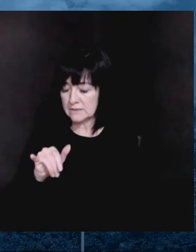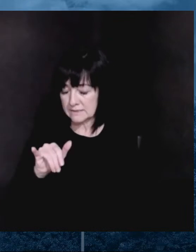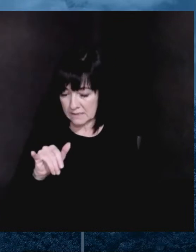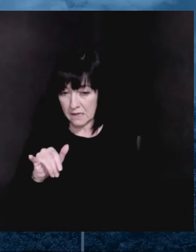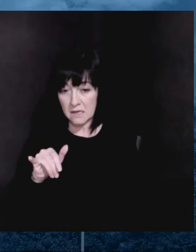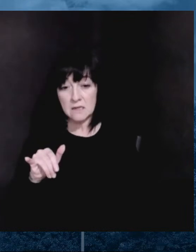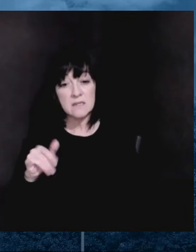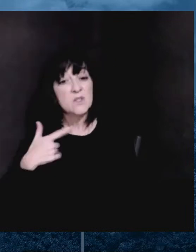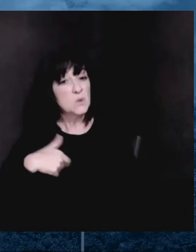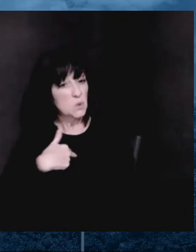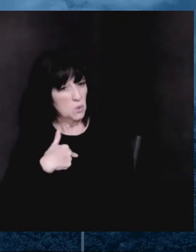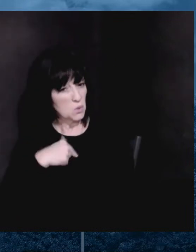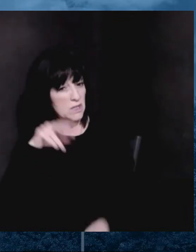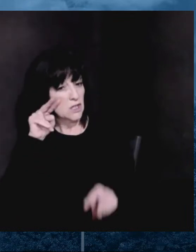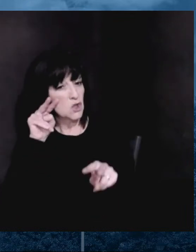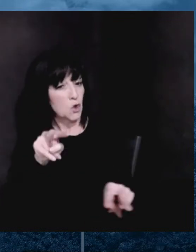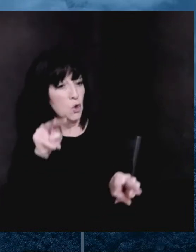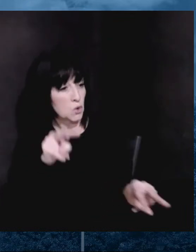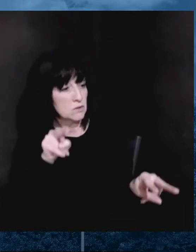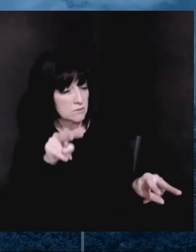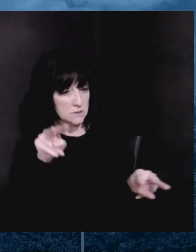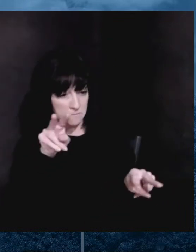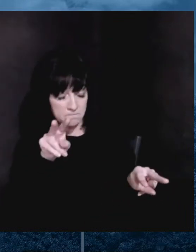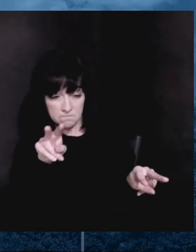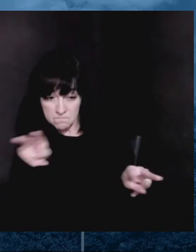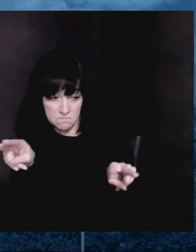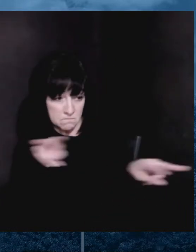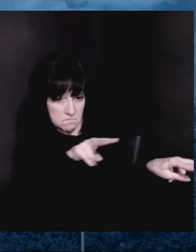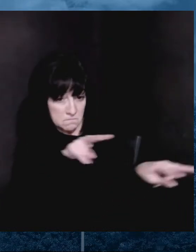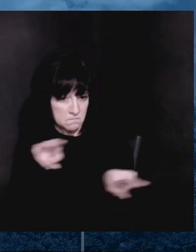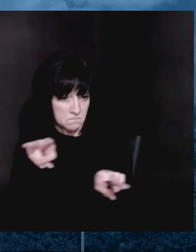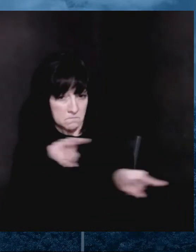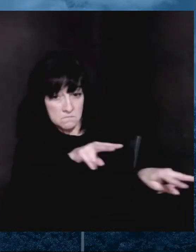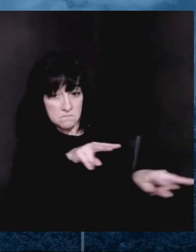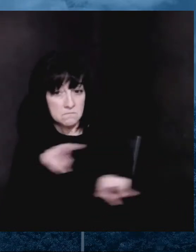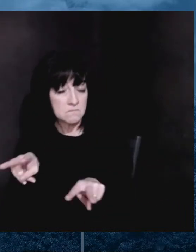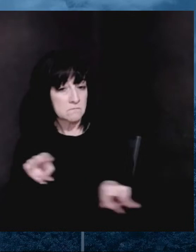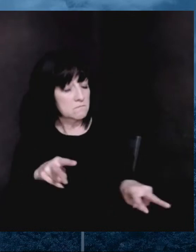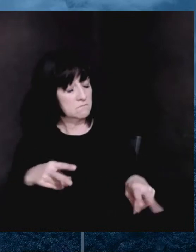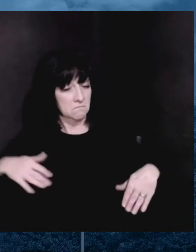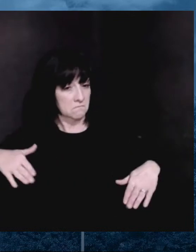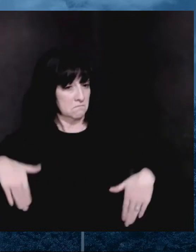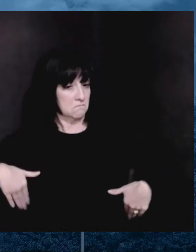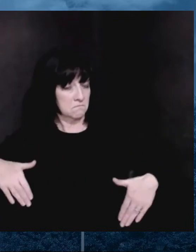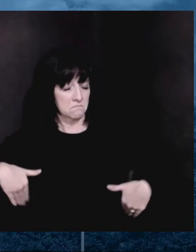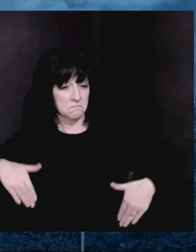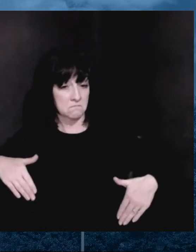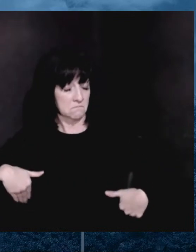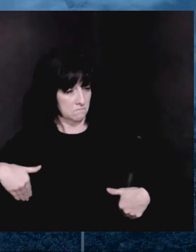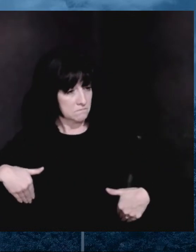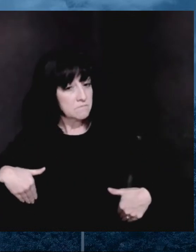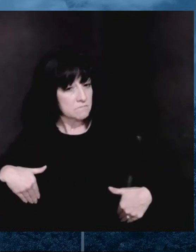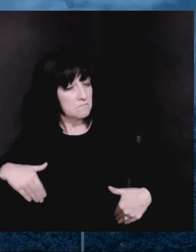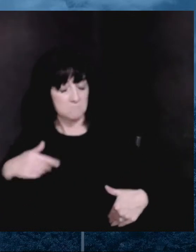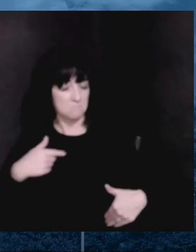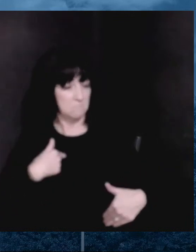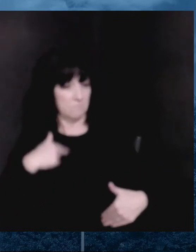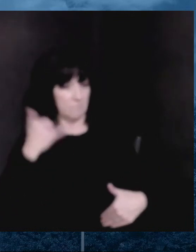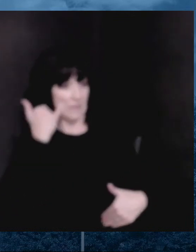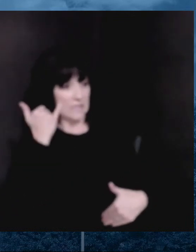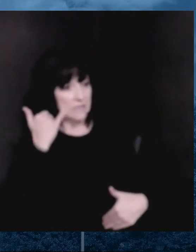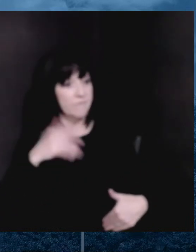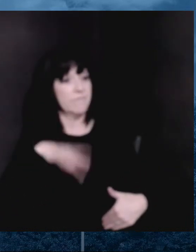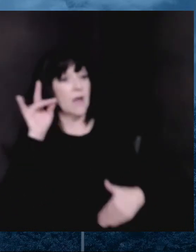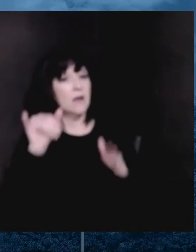found the variant yet. I won't be surprised if and when we find it, because multiple